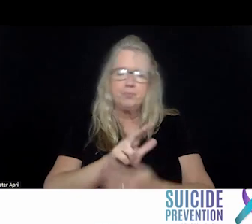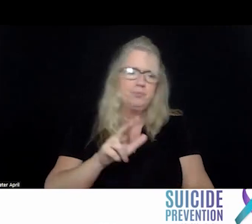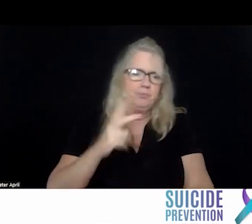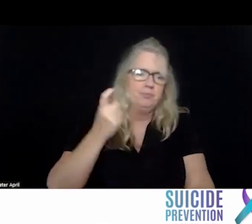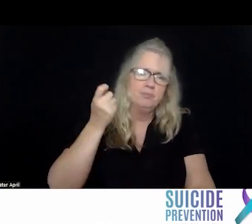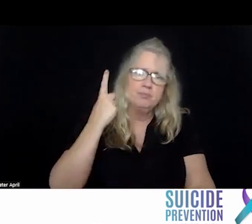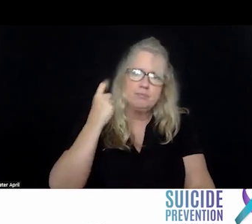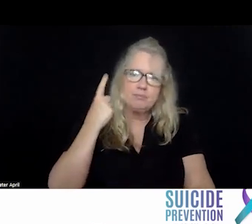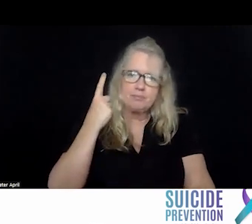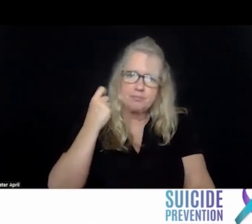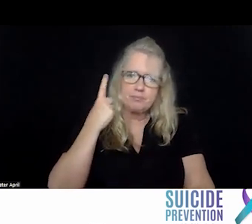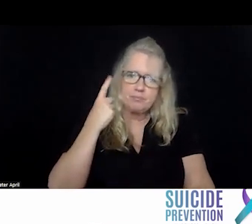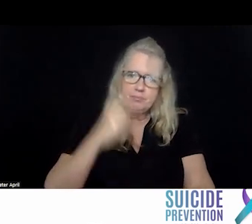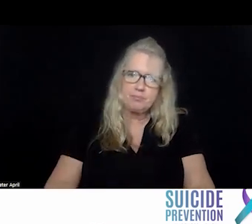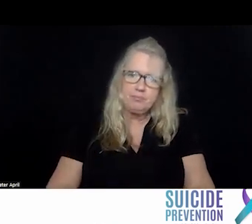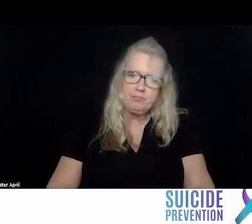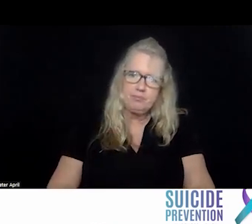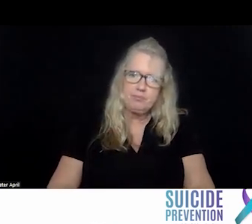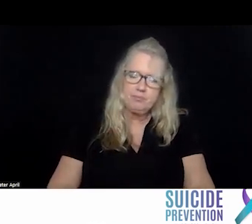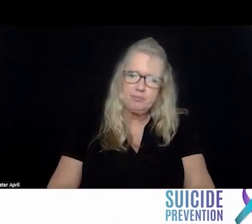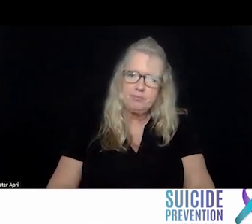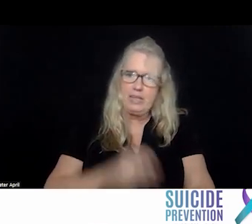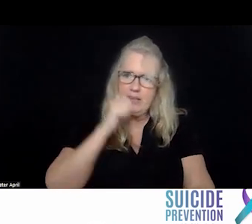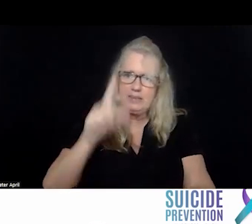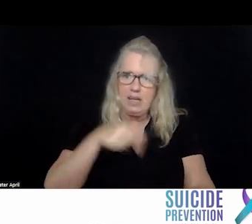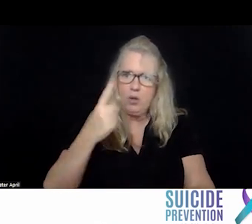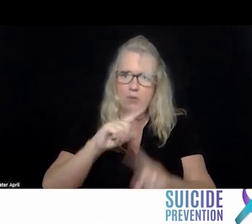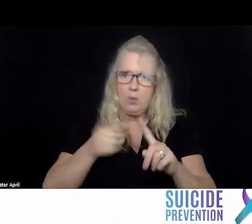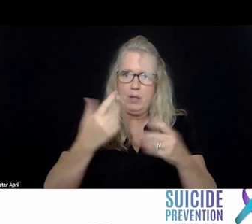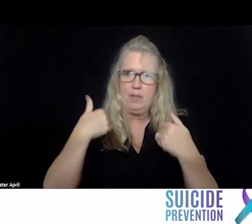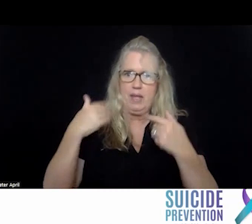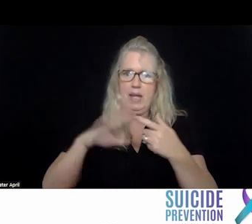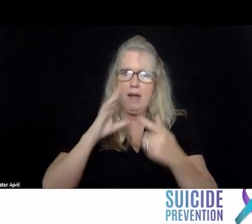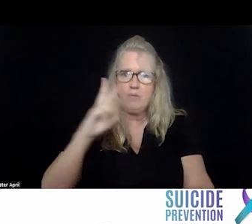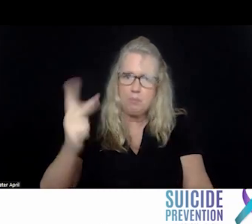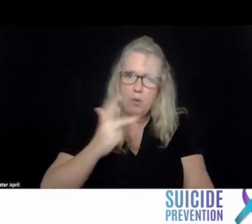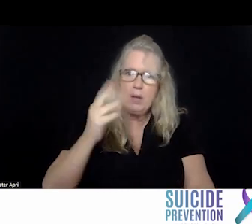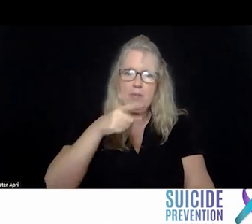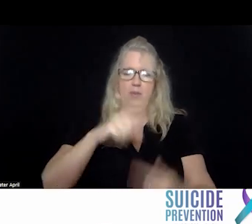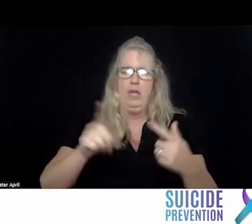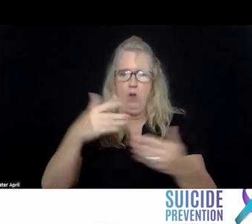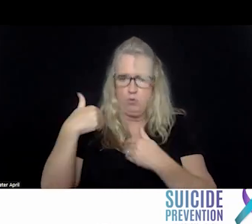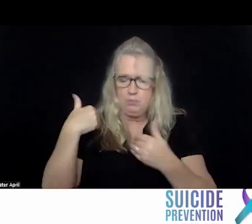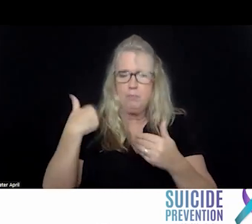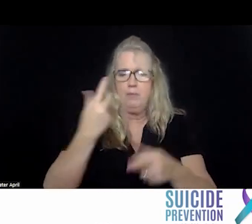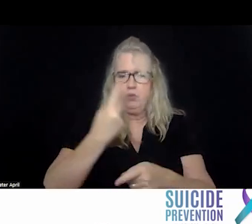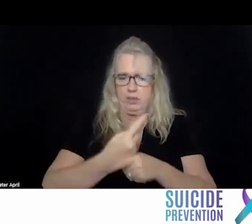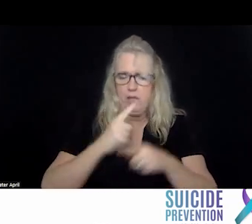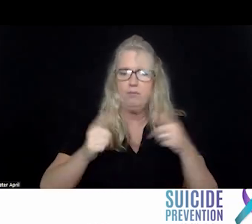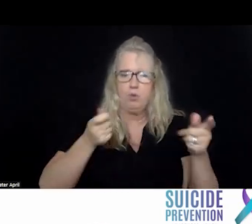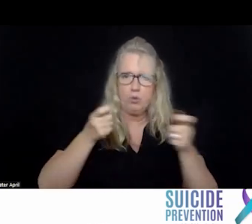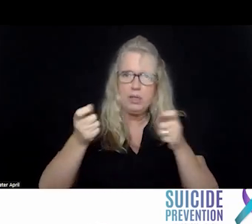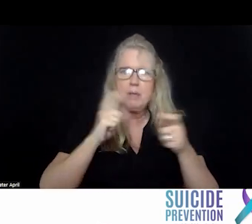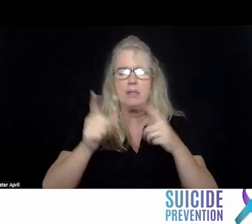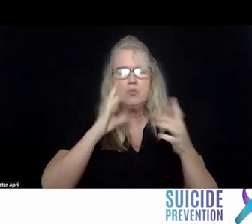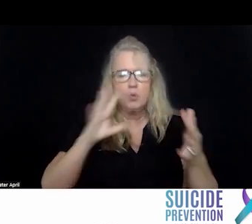so, and that's not where it ends. Once they have that mobile crisis response, they're responsible for providing care coordination to connect people